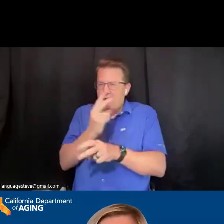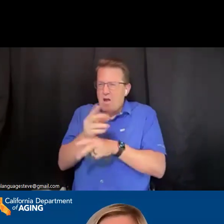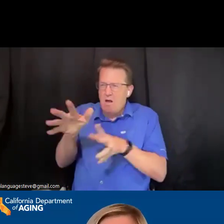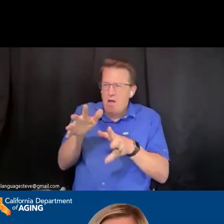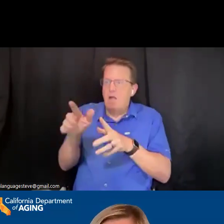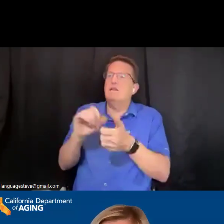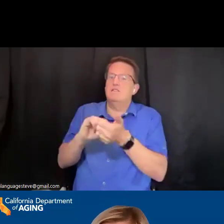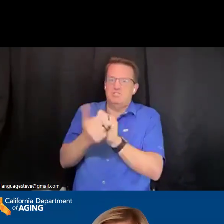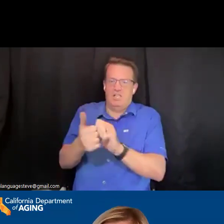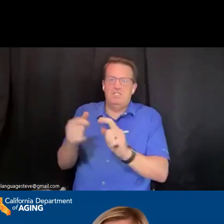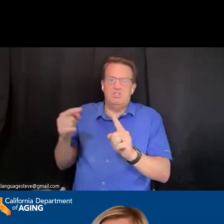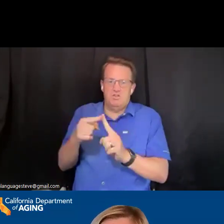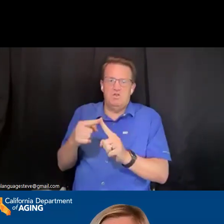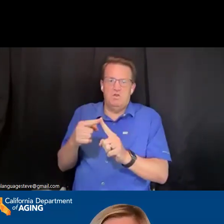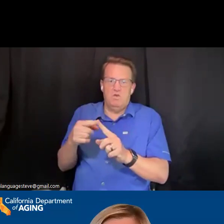the formula